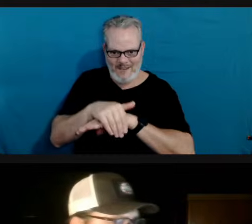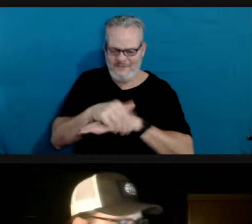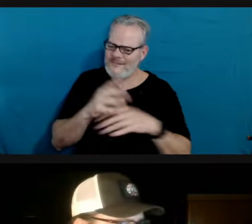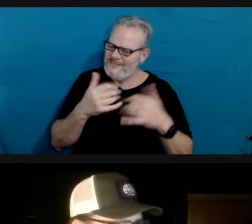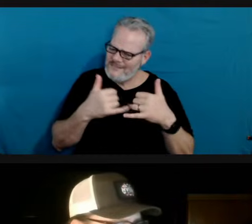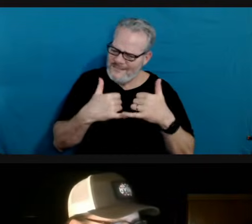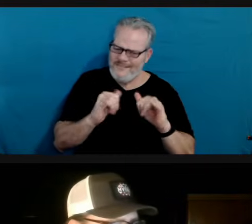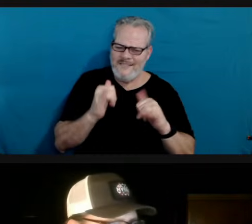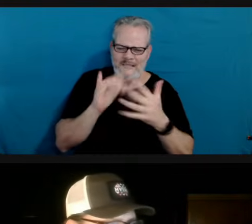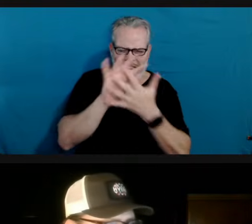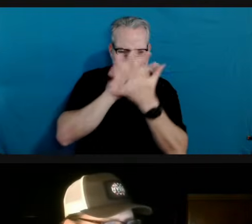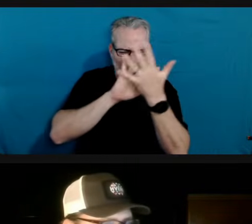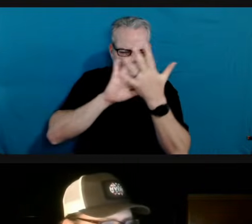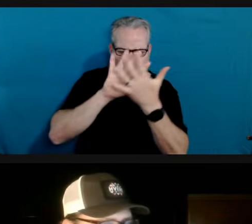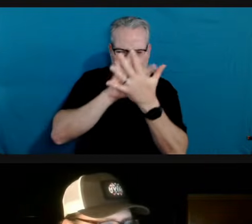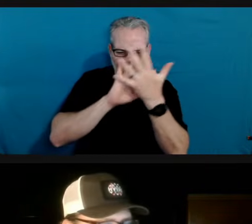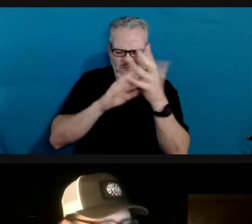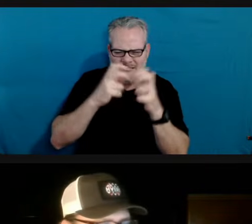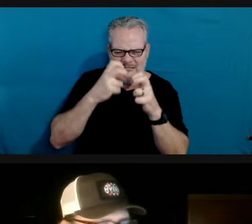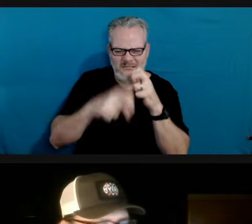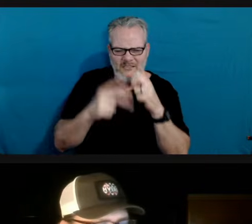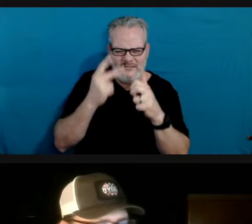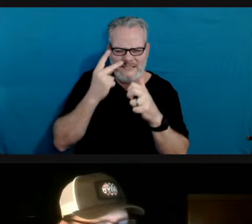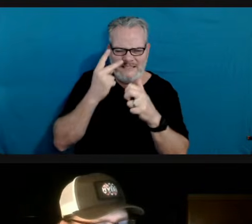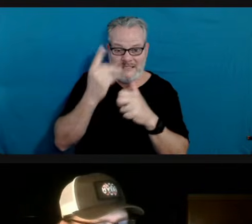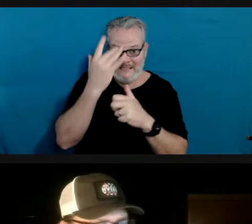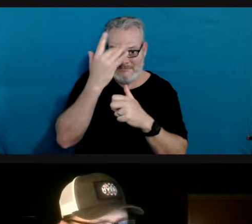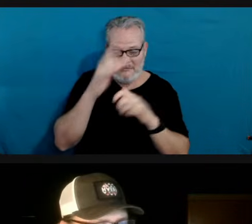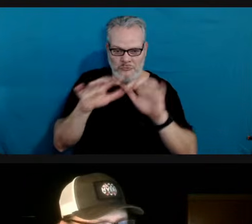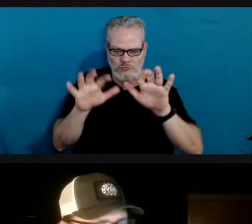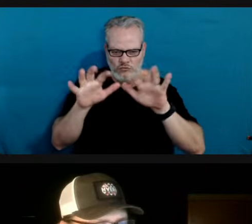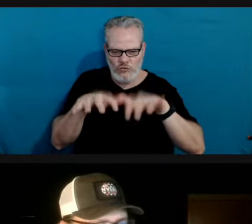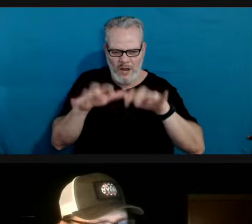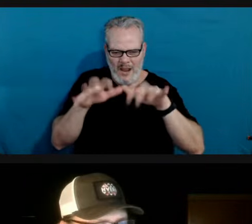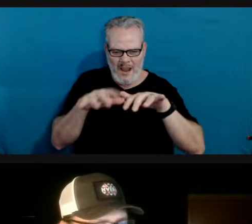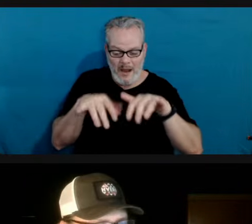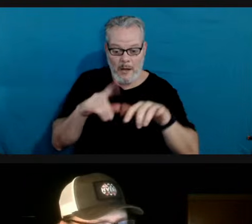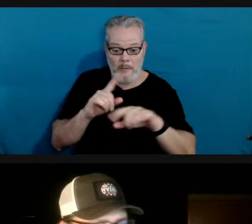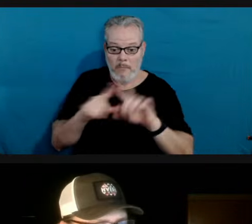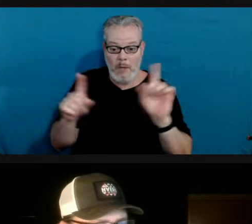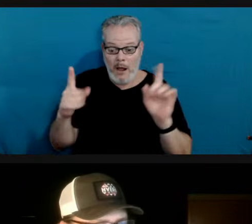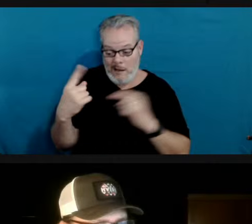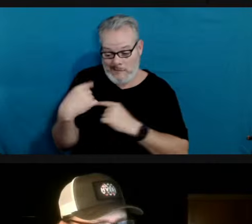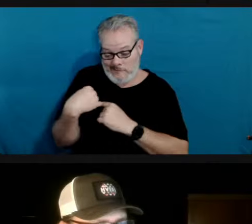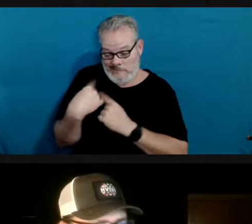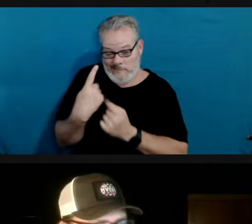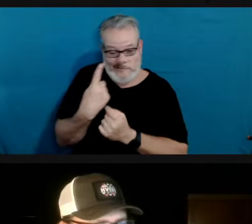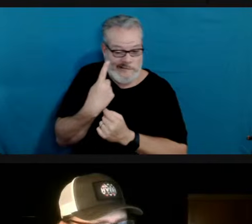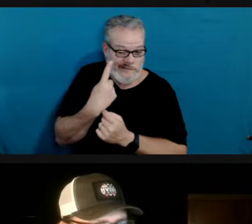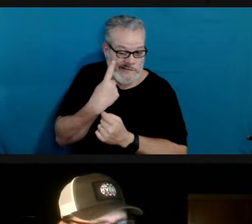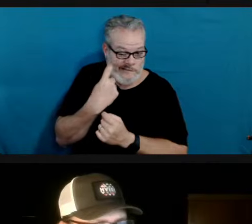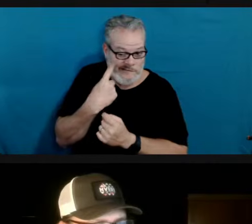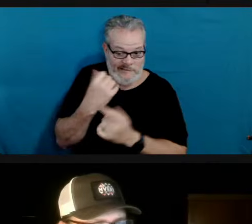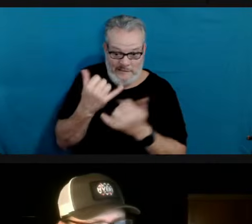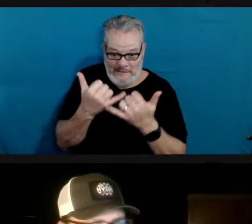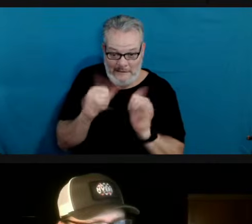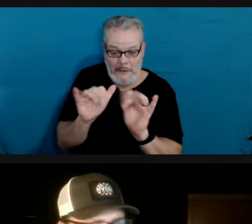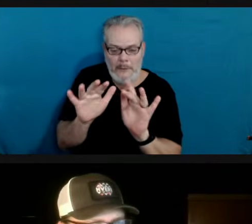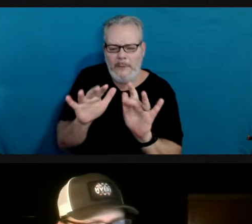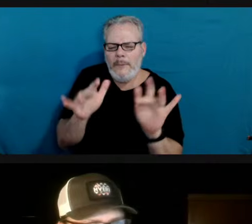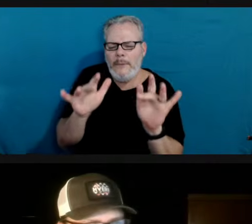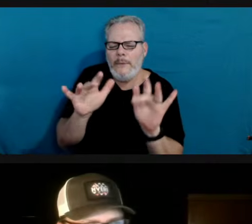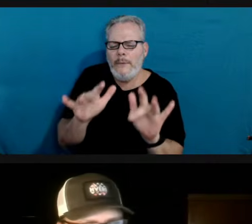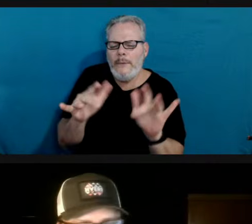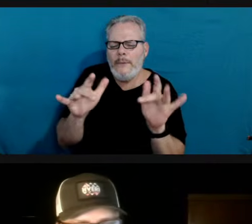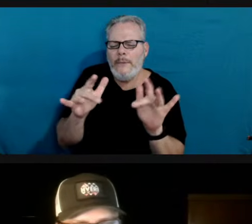some periods right in here. But recently to recent days, you can see that the glow still persists primarily from the south